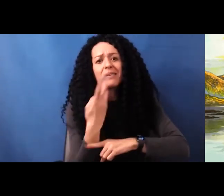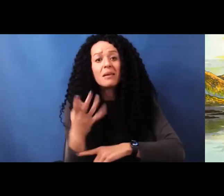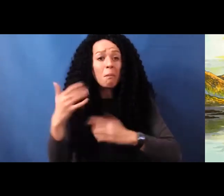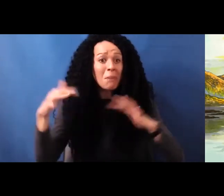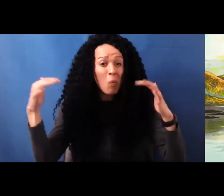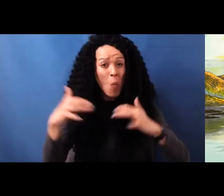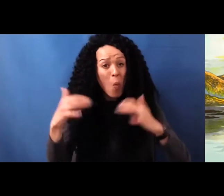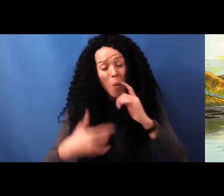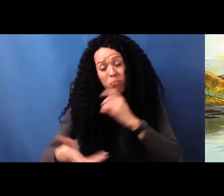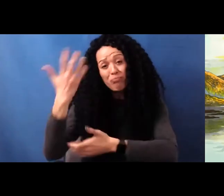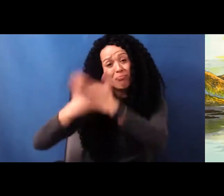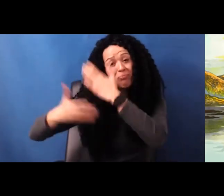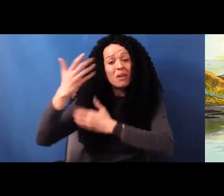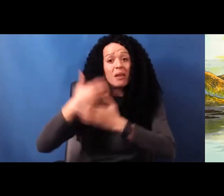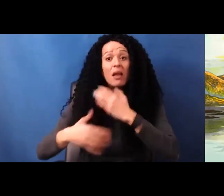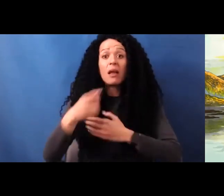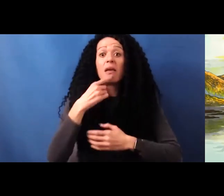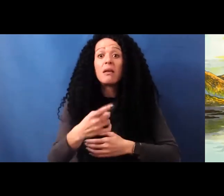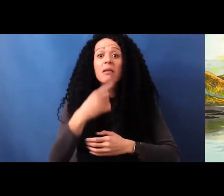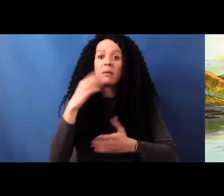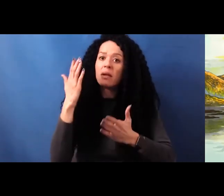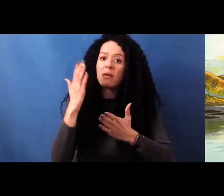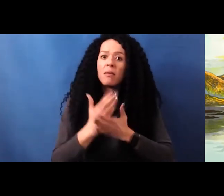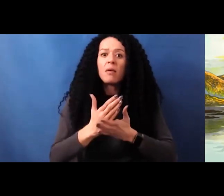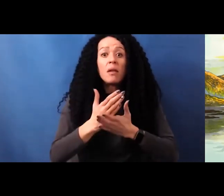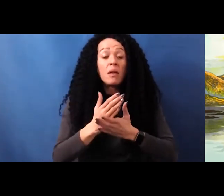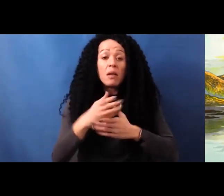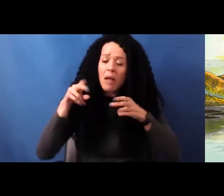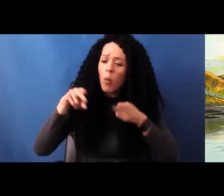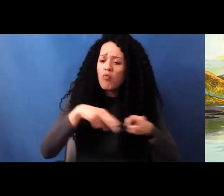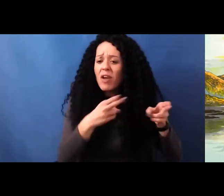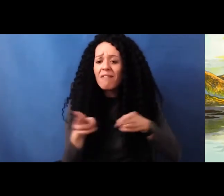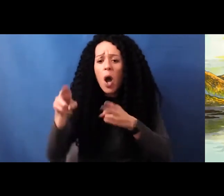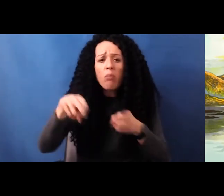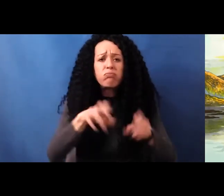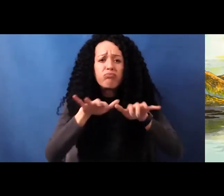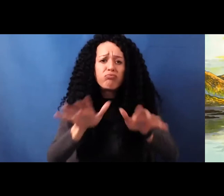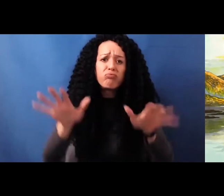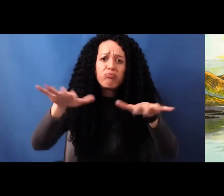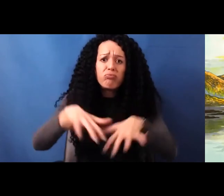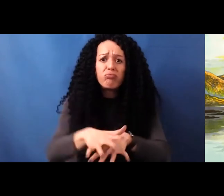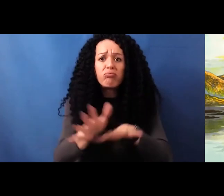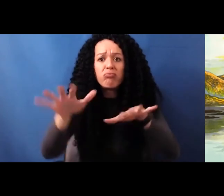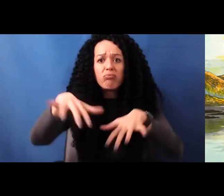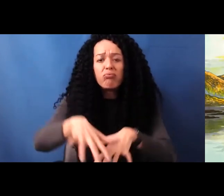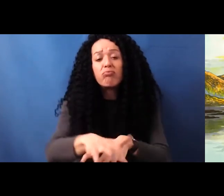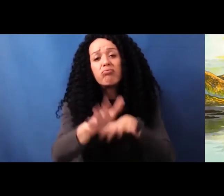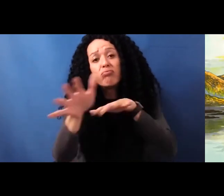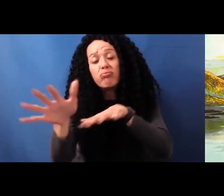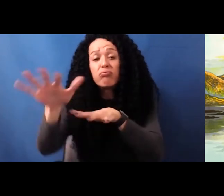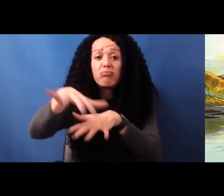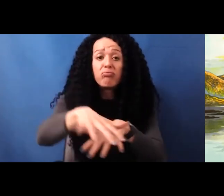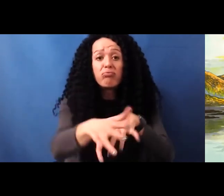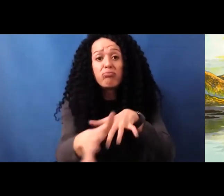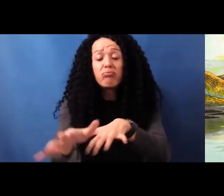elements war, though cataracts foam, stead of smooth flowing